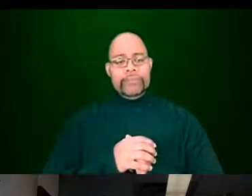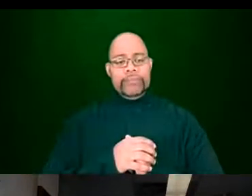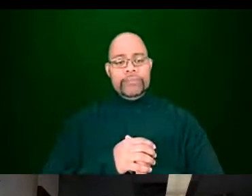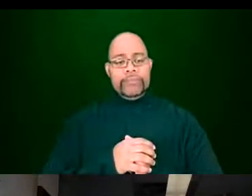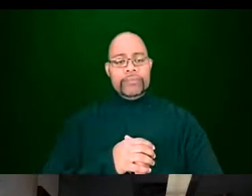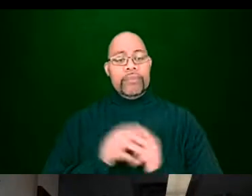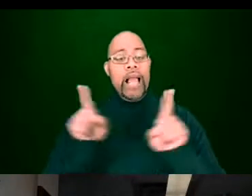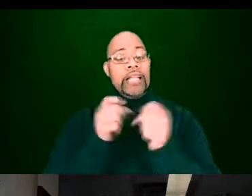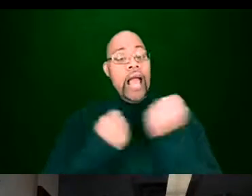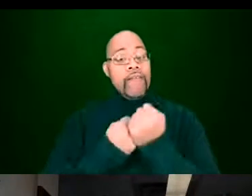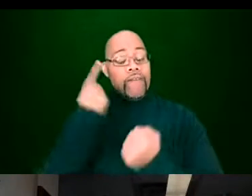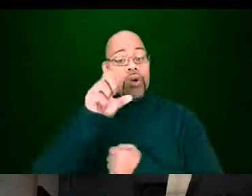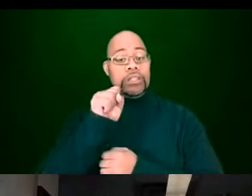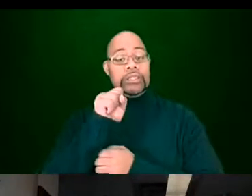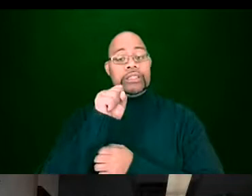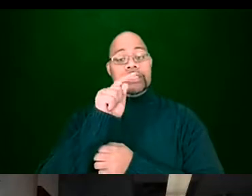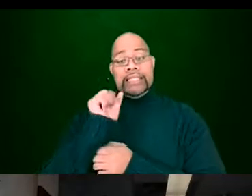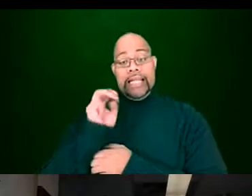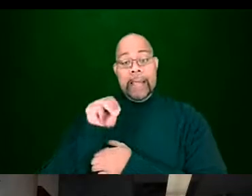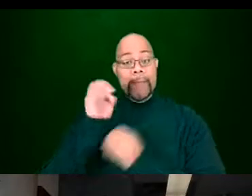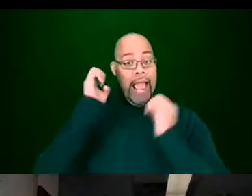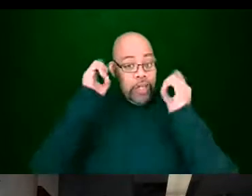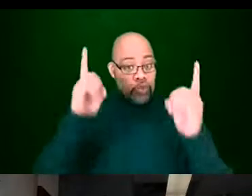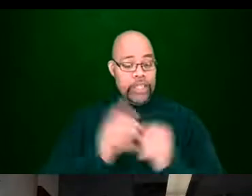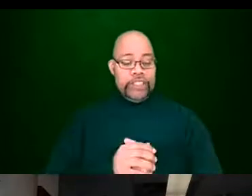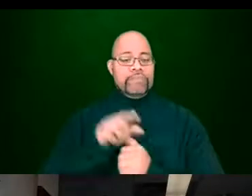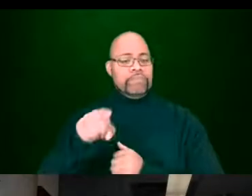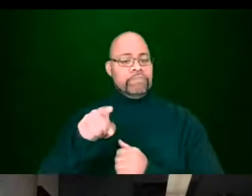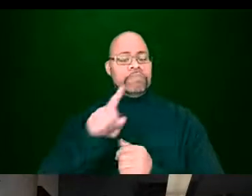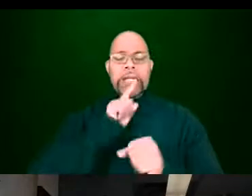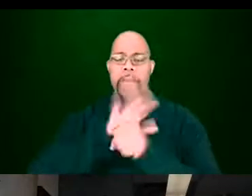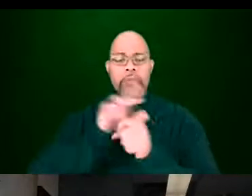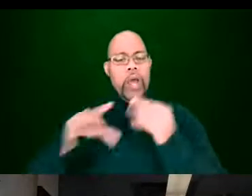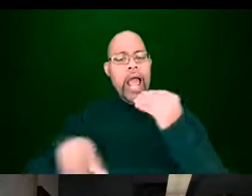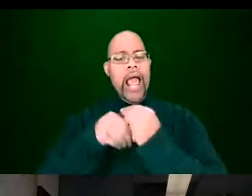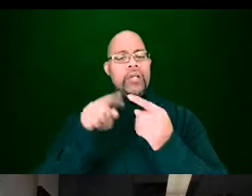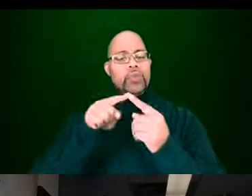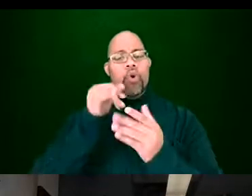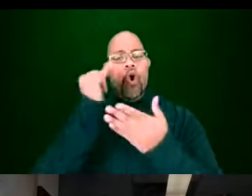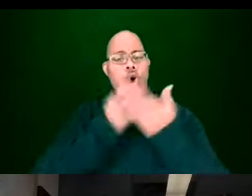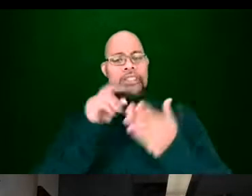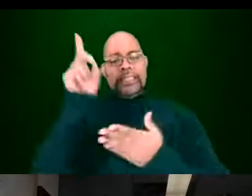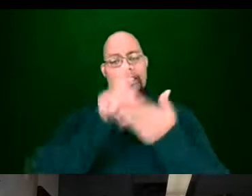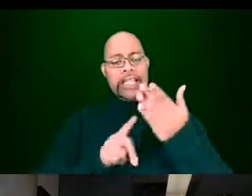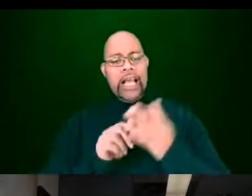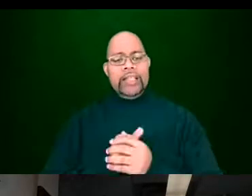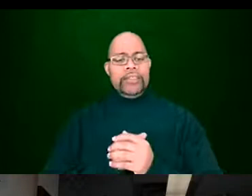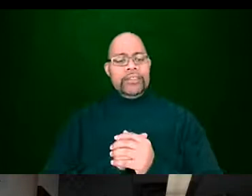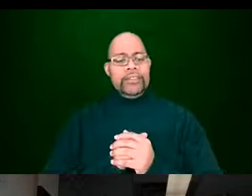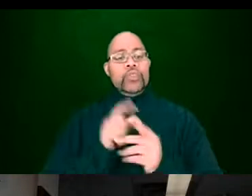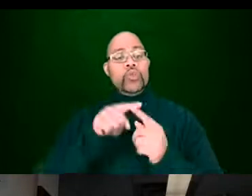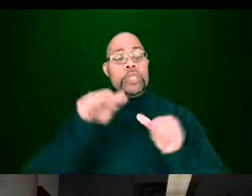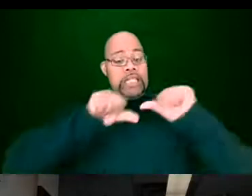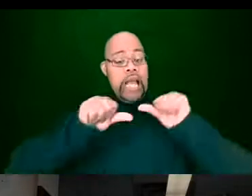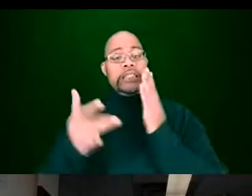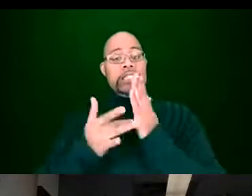As an advocate for STEAM education, she is committed to adding to the arts and design to the science,